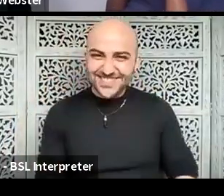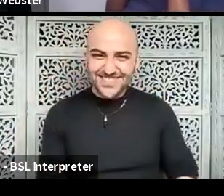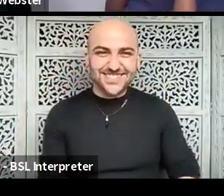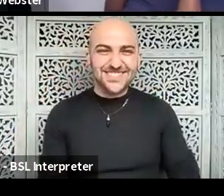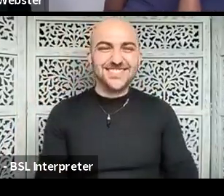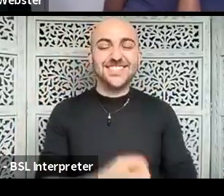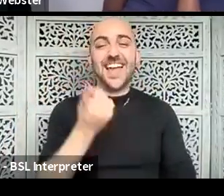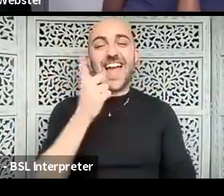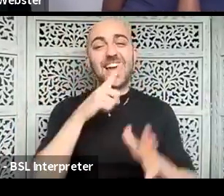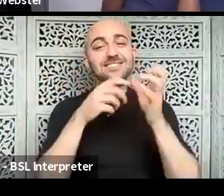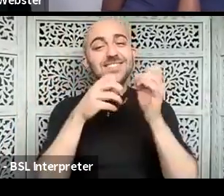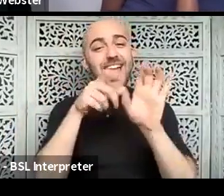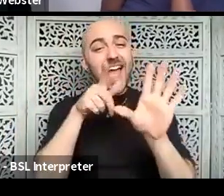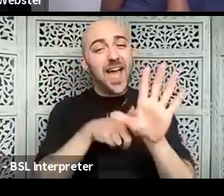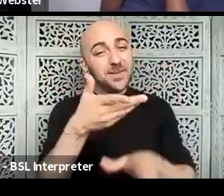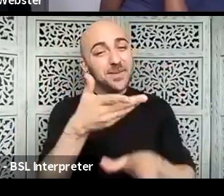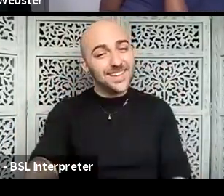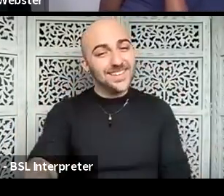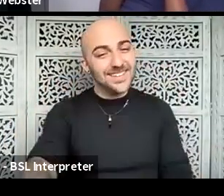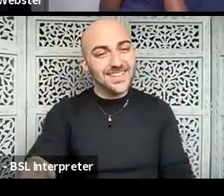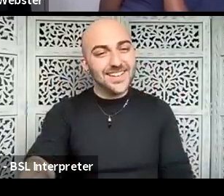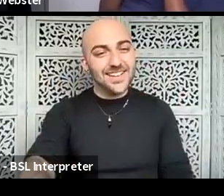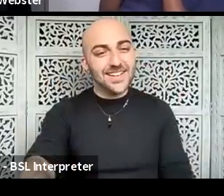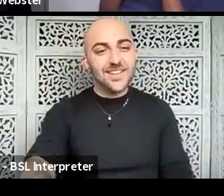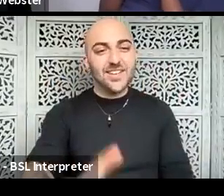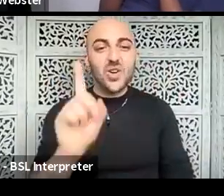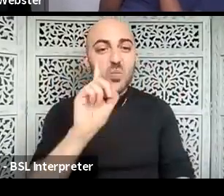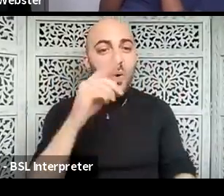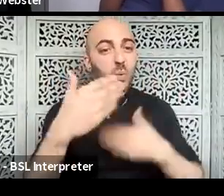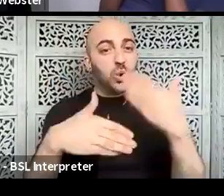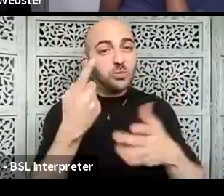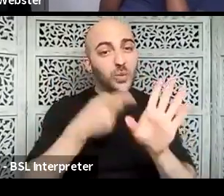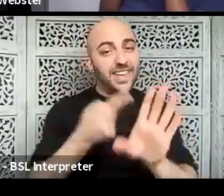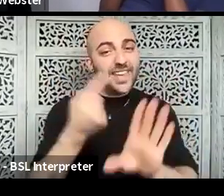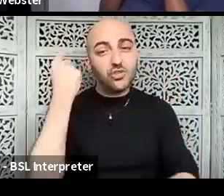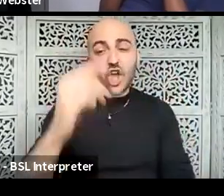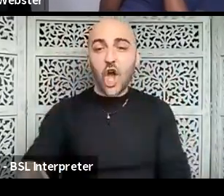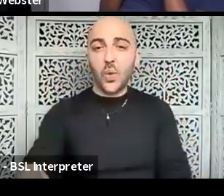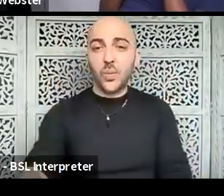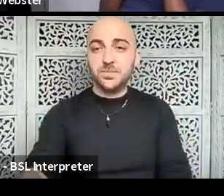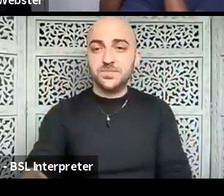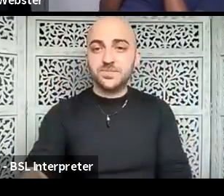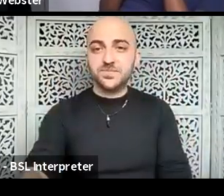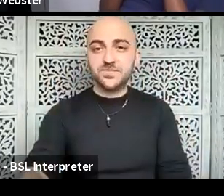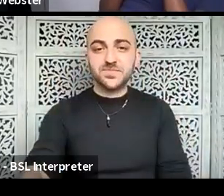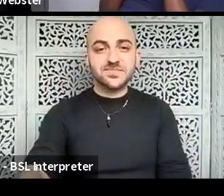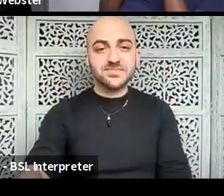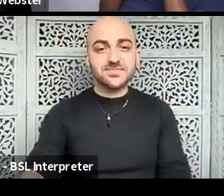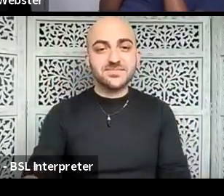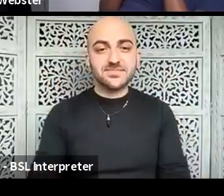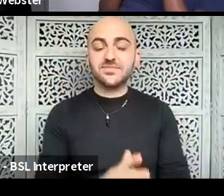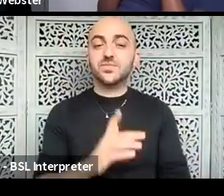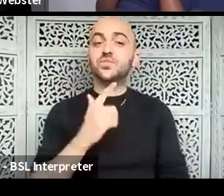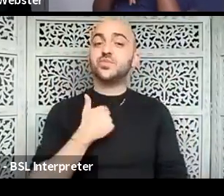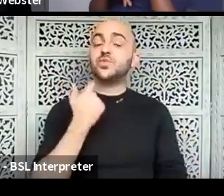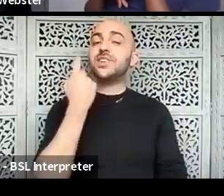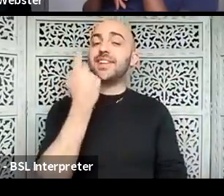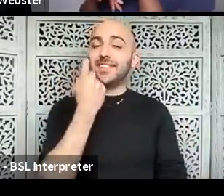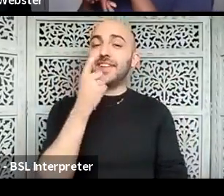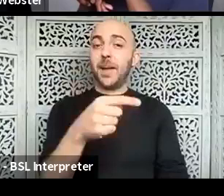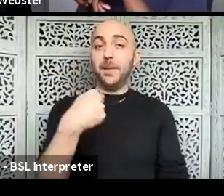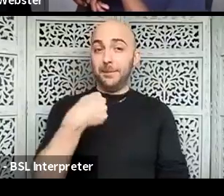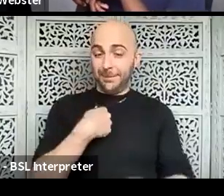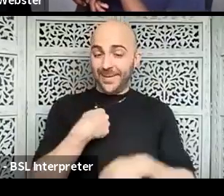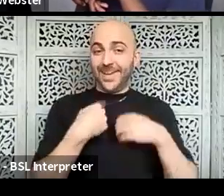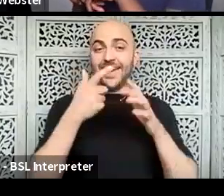And Abby, then coming to you, what were you up to a year ago? Well, actually, I was thinking about this, and me and Dean bumped into each